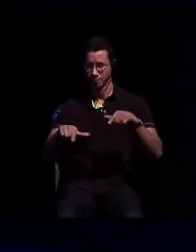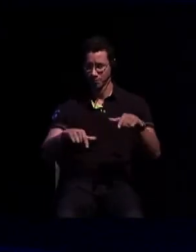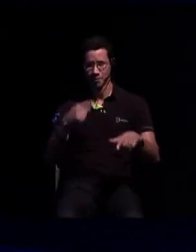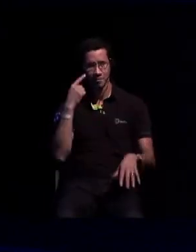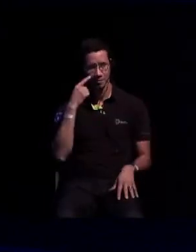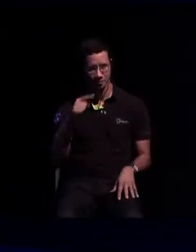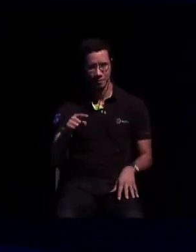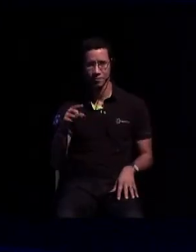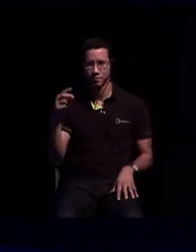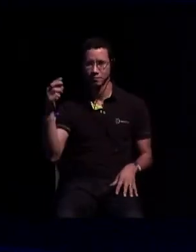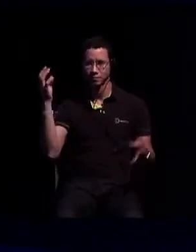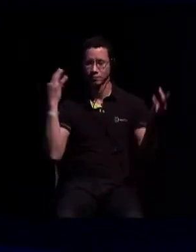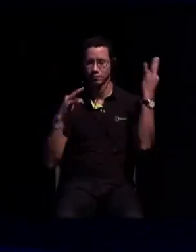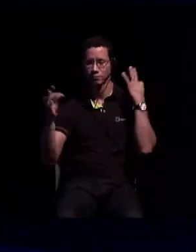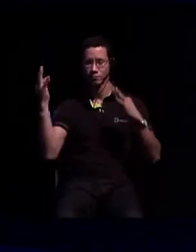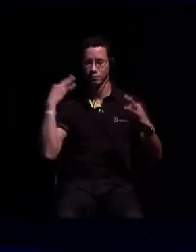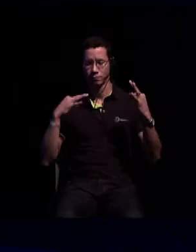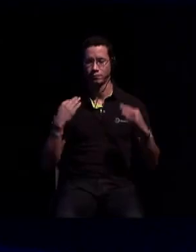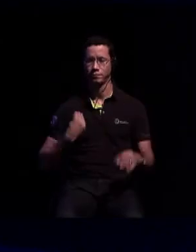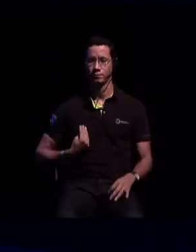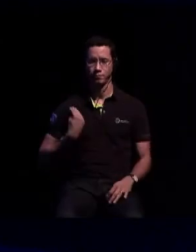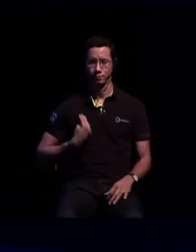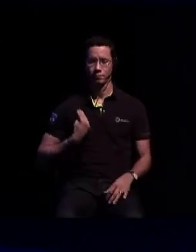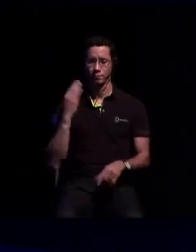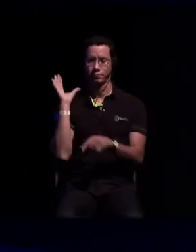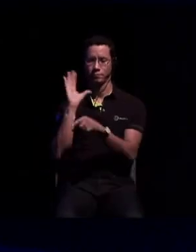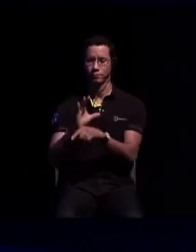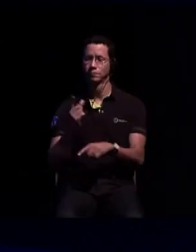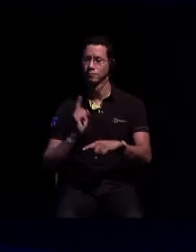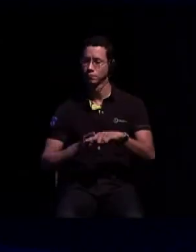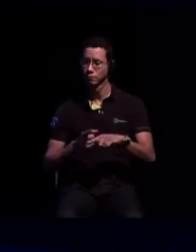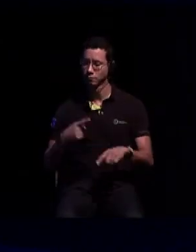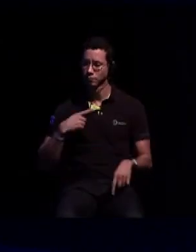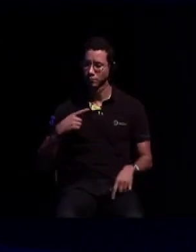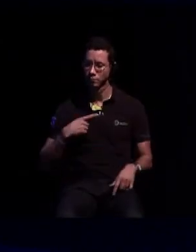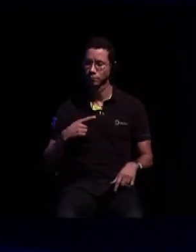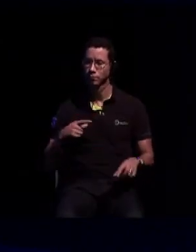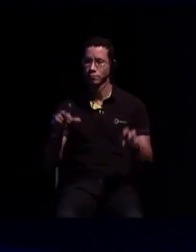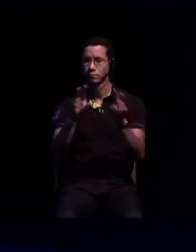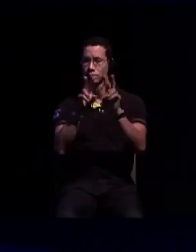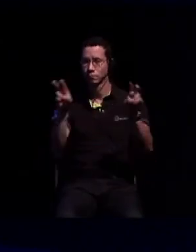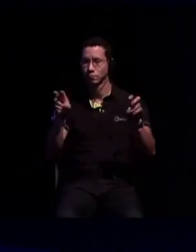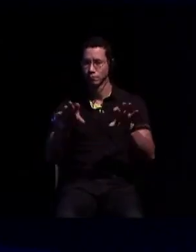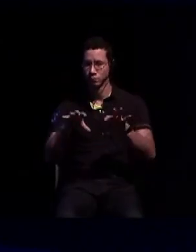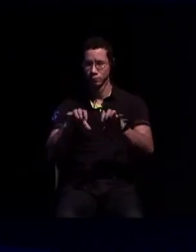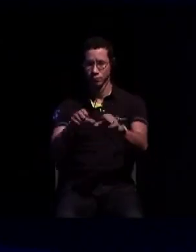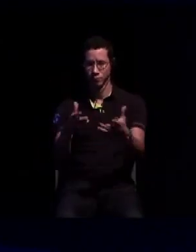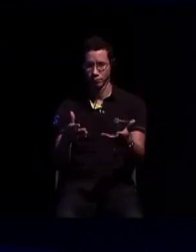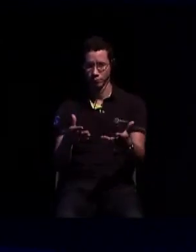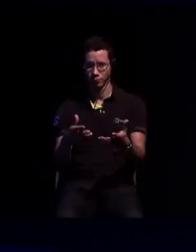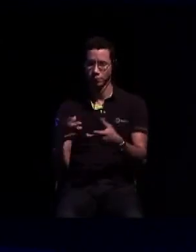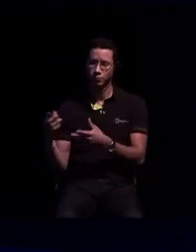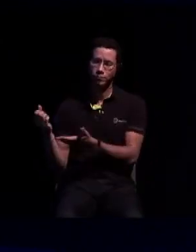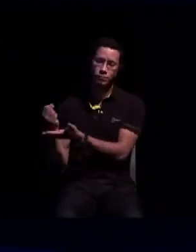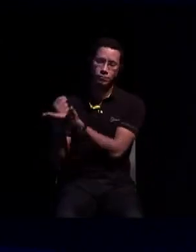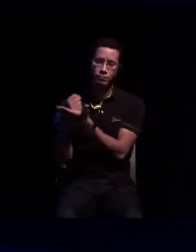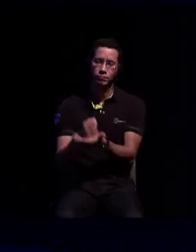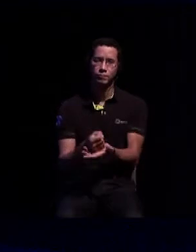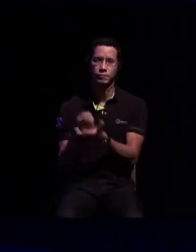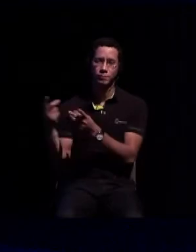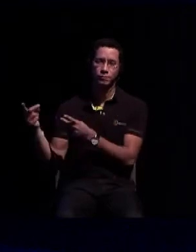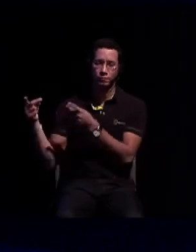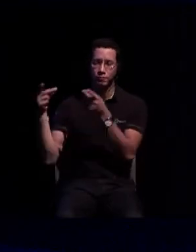for them because they're being choked by occupation. So tourism is a way to bring visitors in and to get them to understand